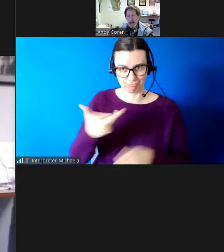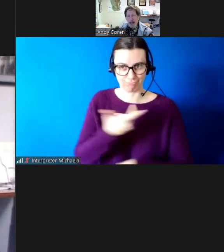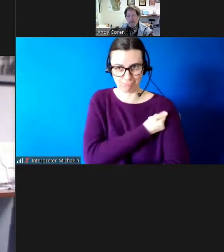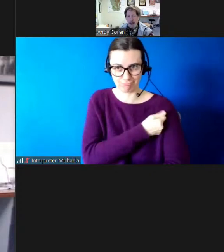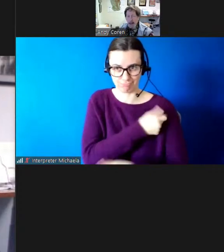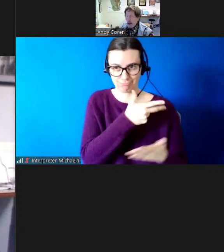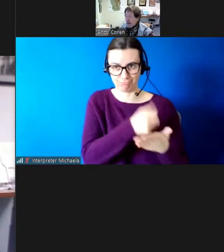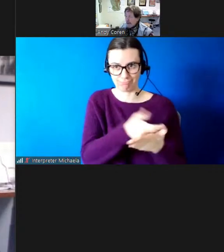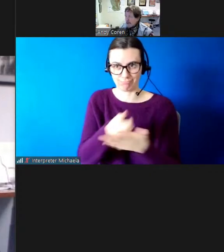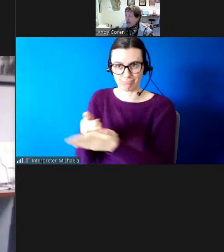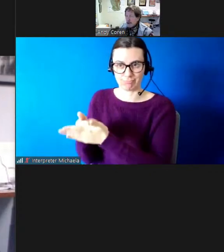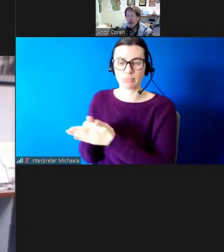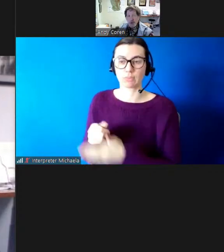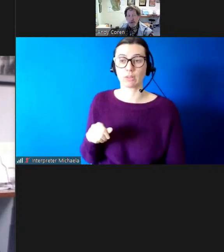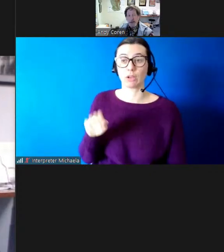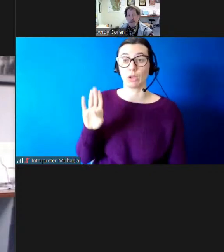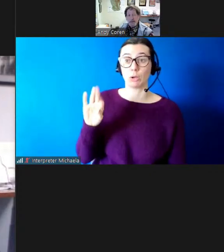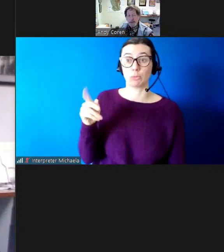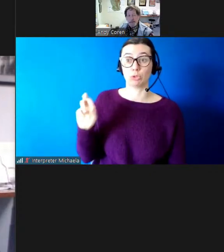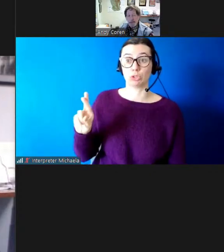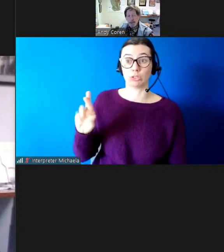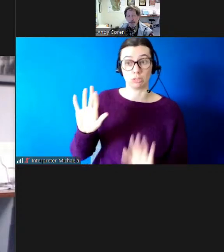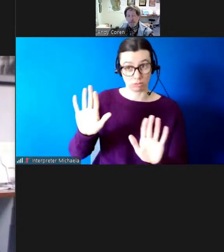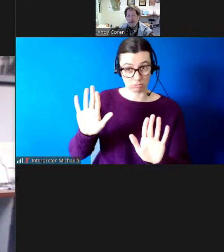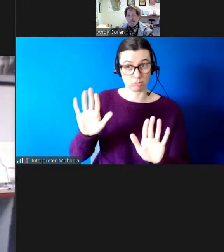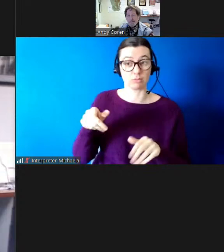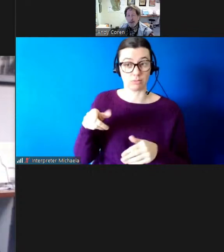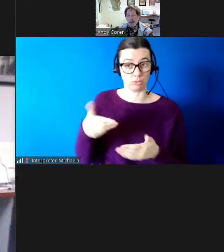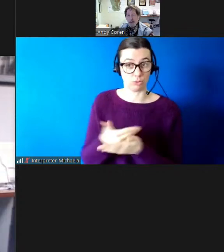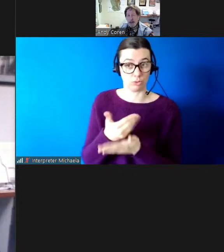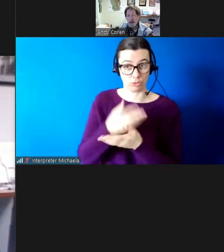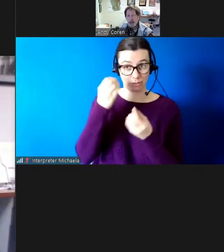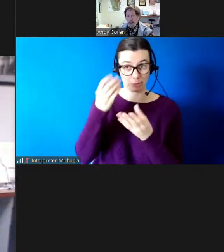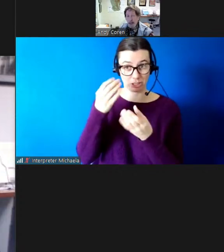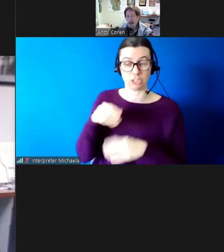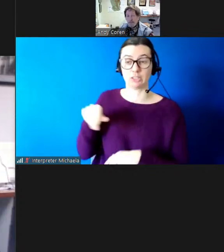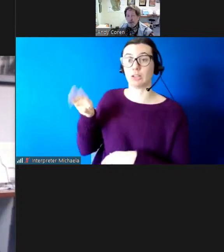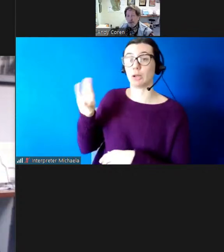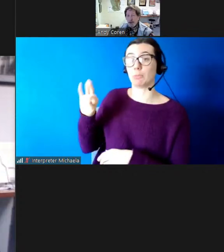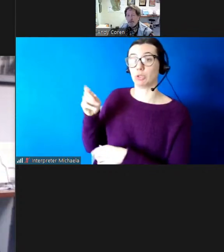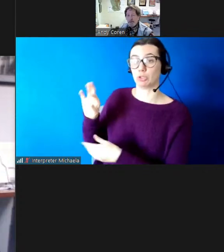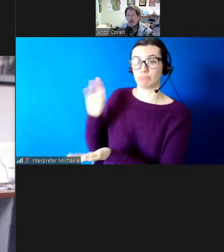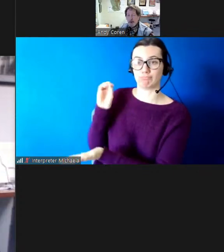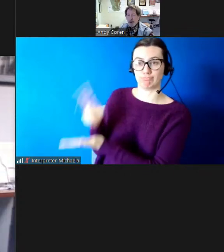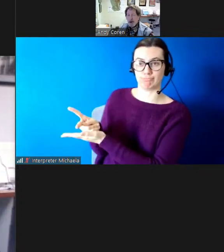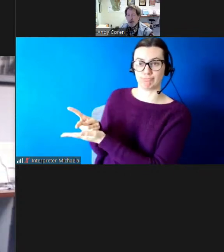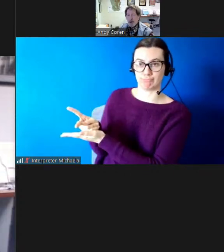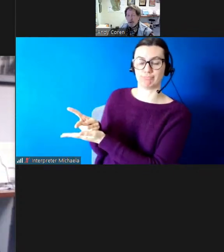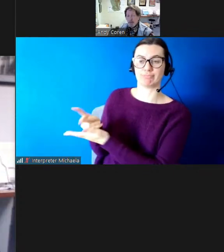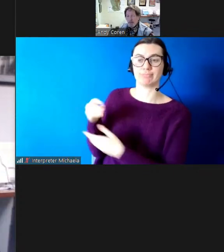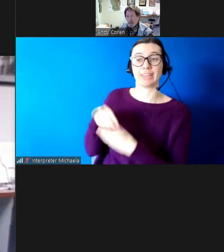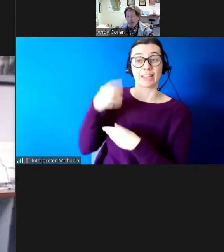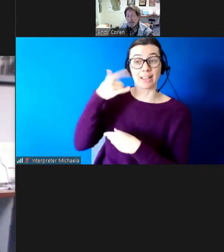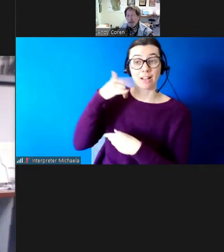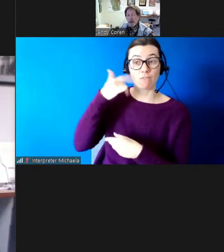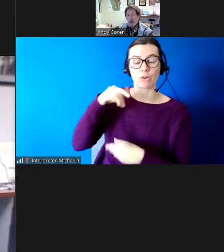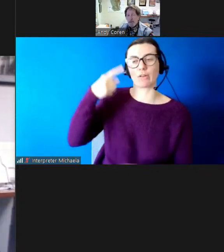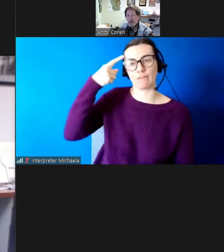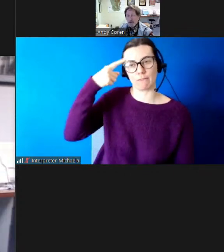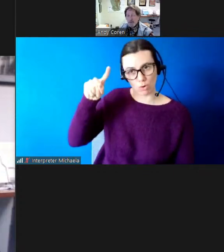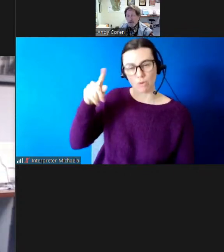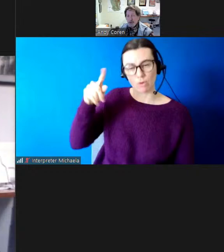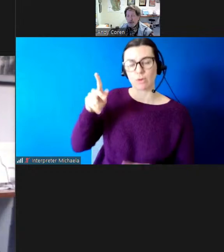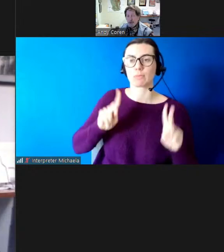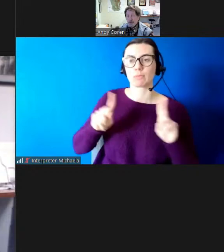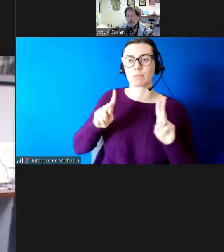Boosters have now, and this is new, been approved in California for people